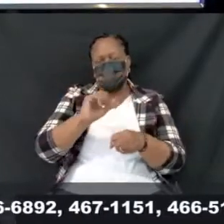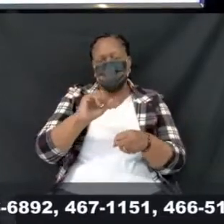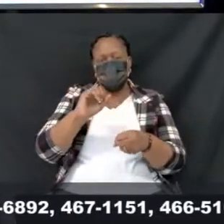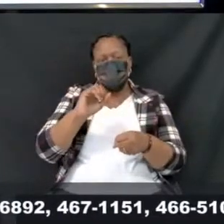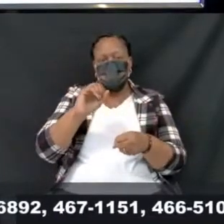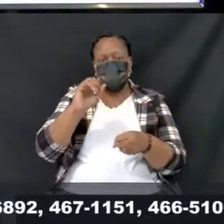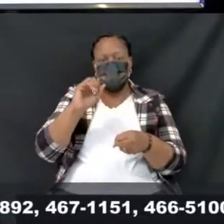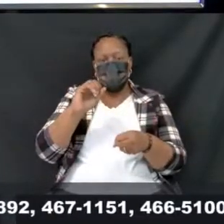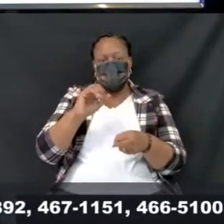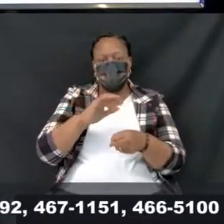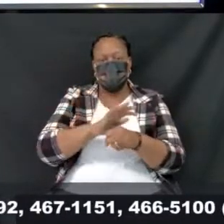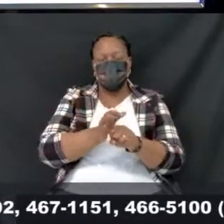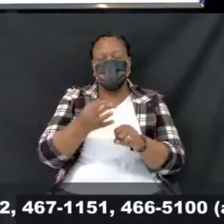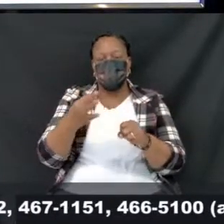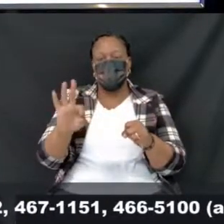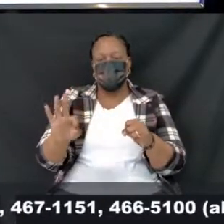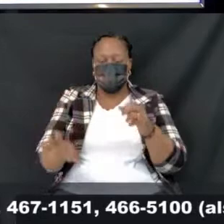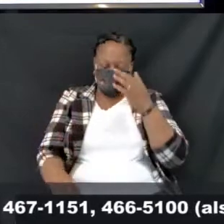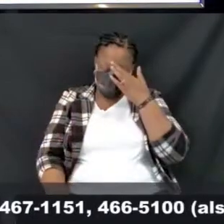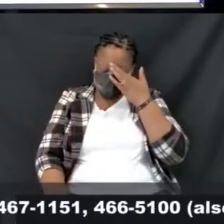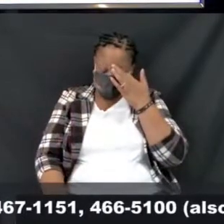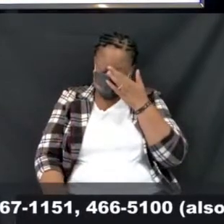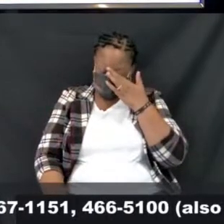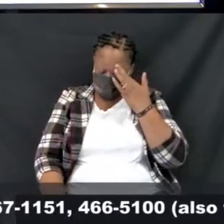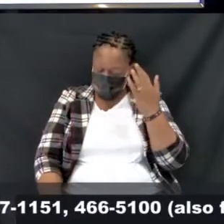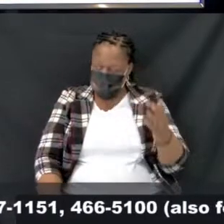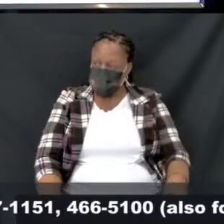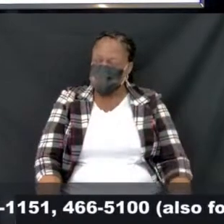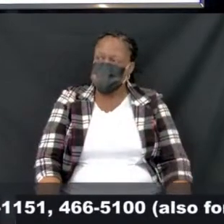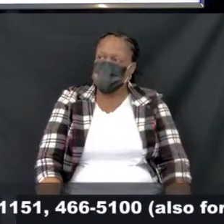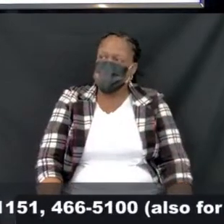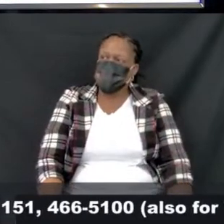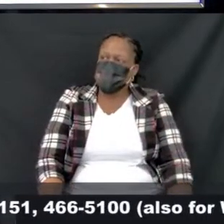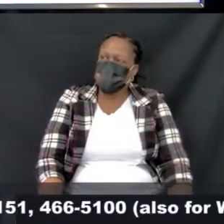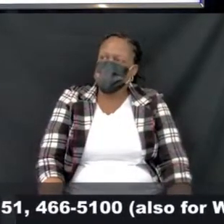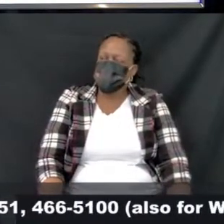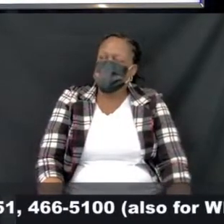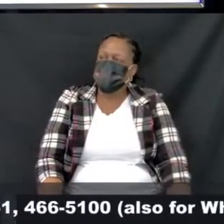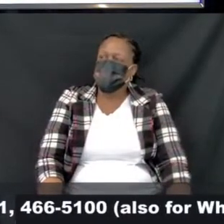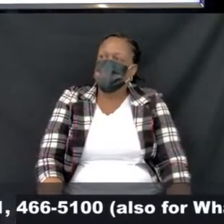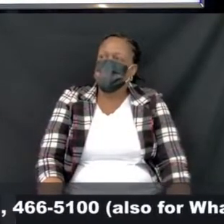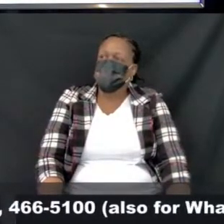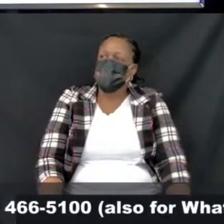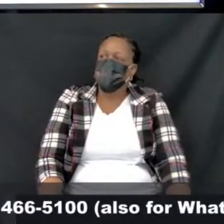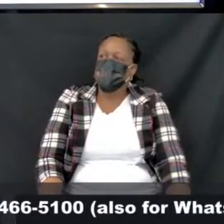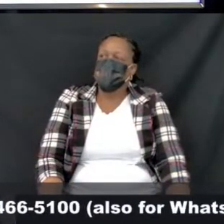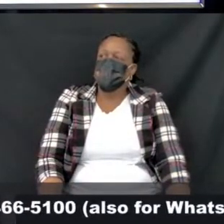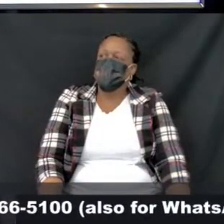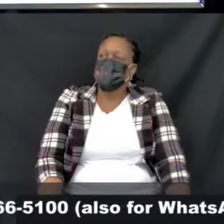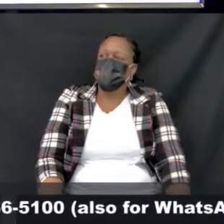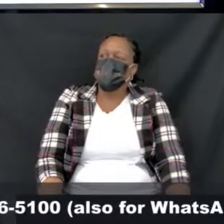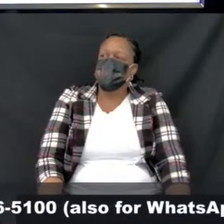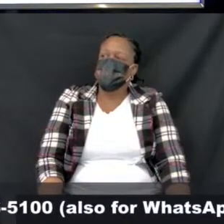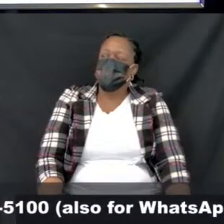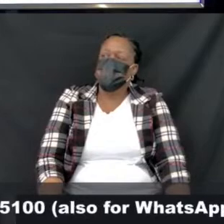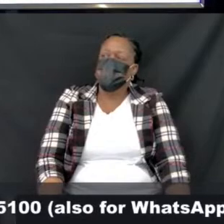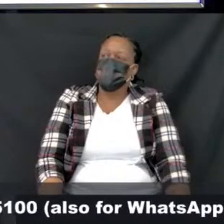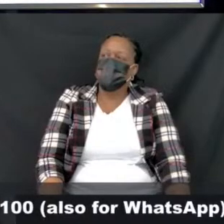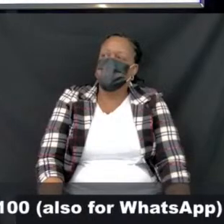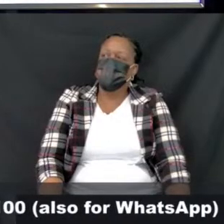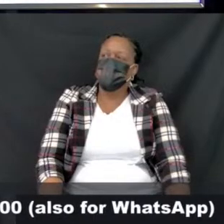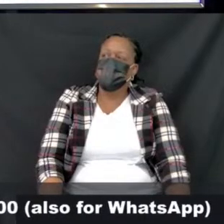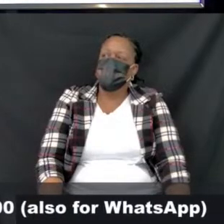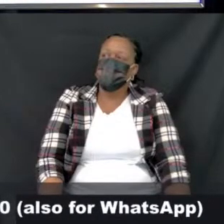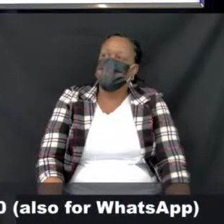I also want to touch the another sector which was critical for us yesterday. We engaged yesterday with a number